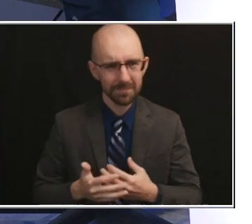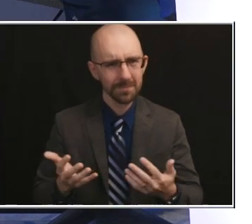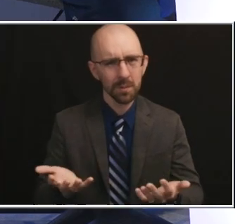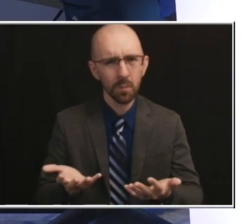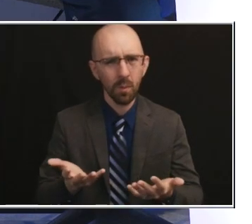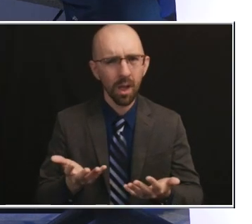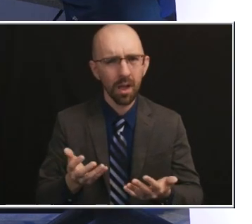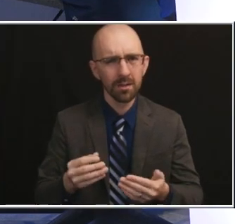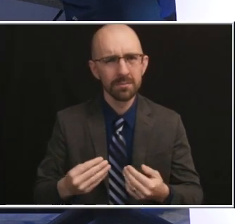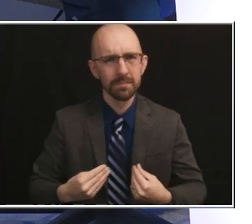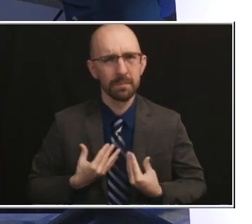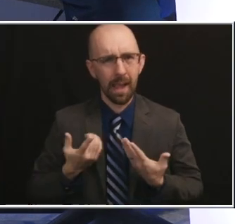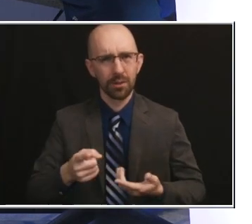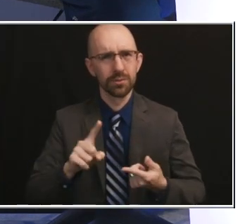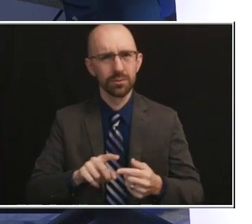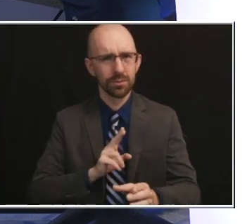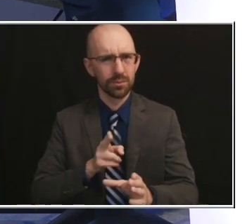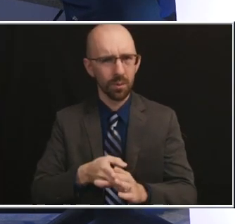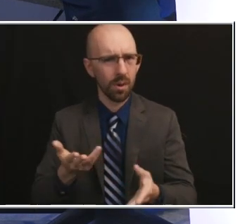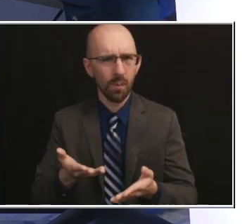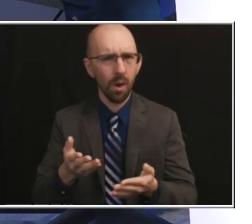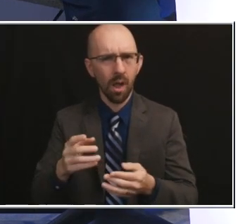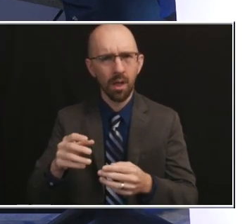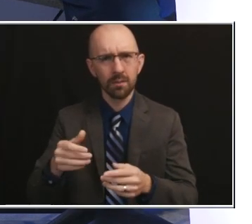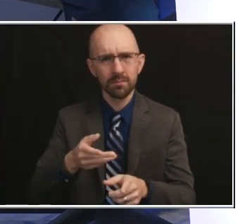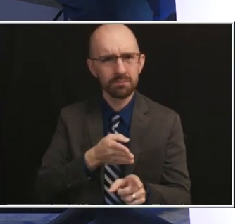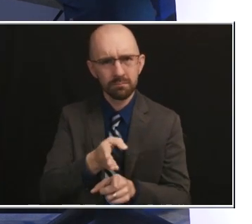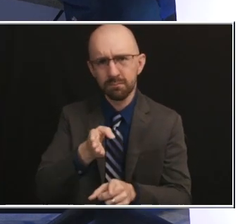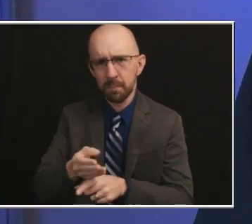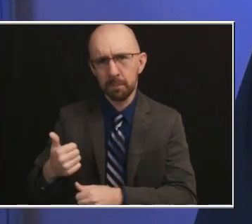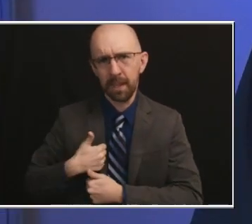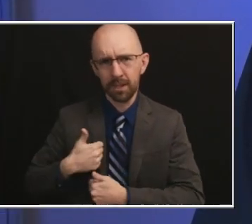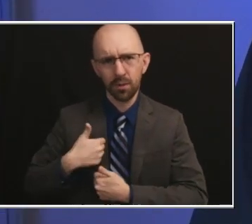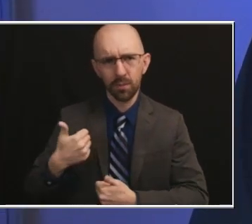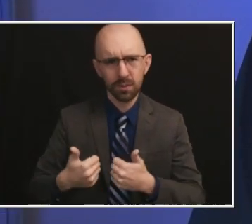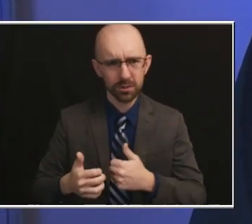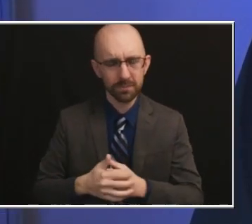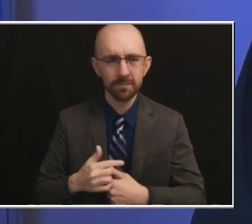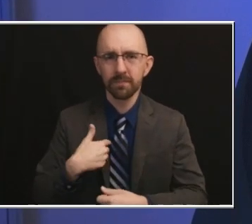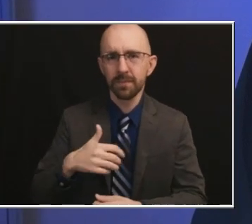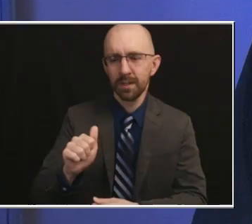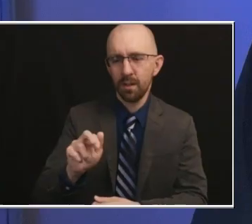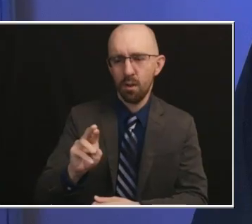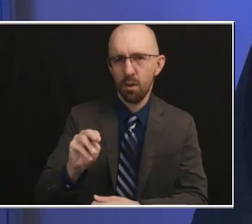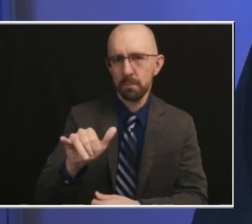to enlist? And what branch of the military did you serve in? I enlisted in the Army.